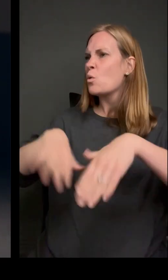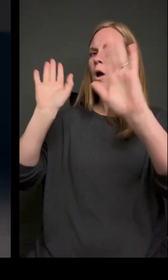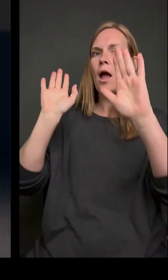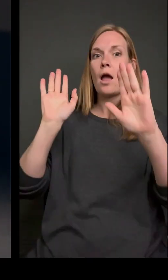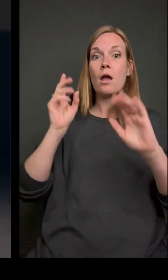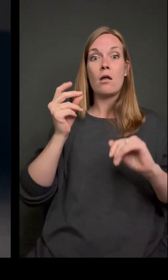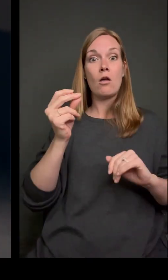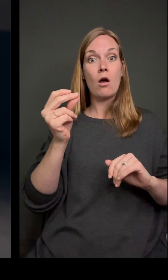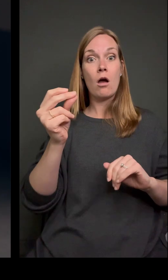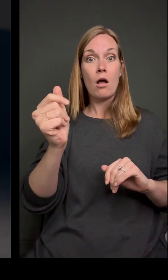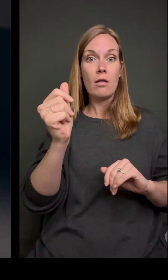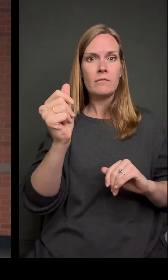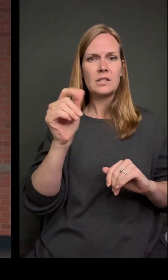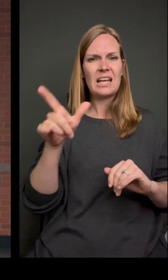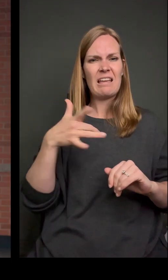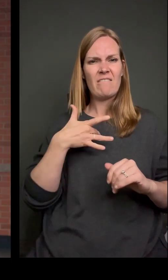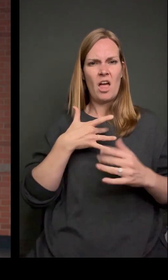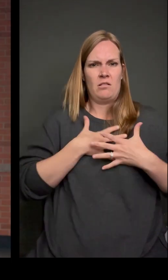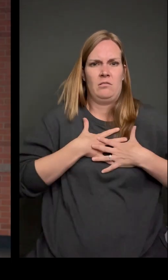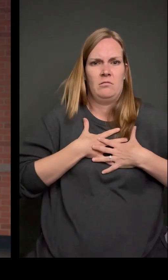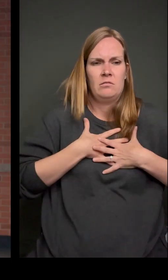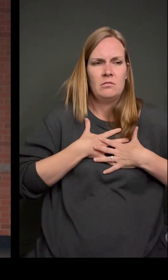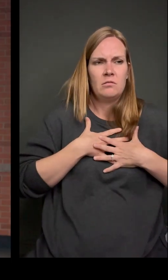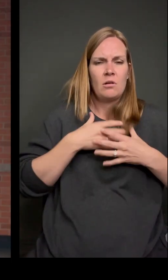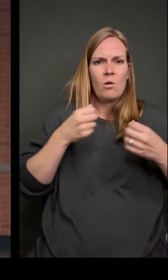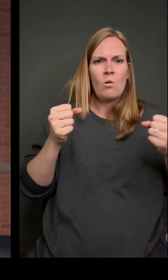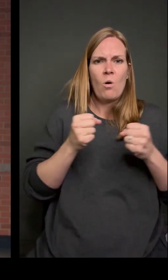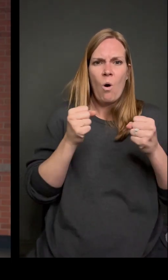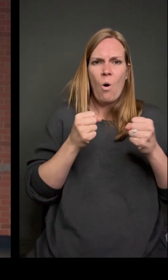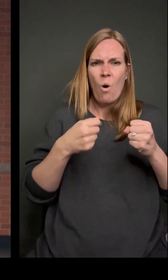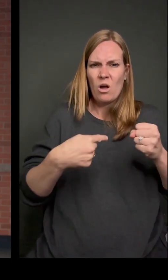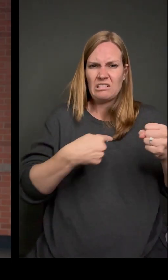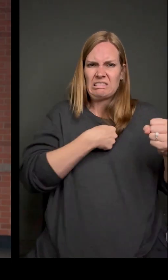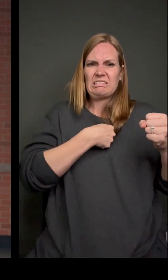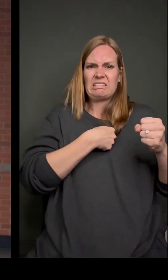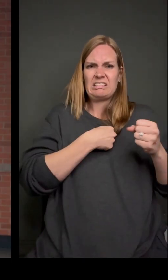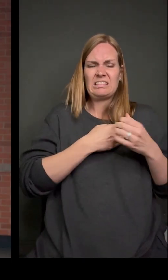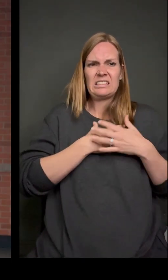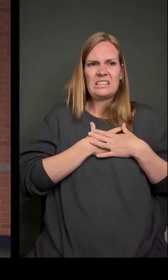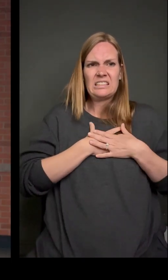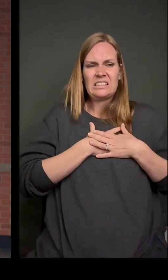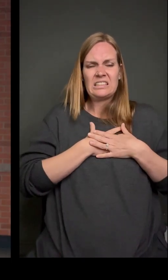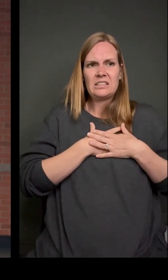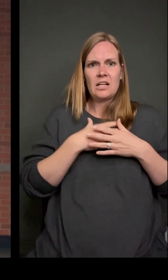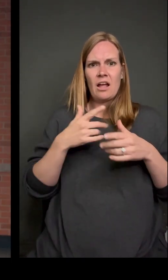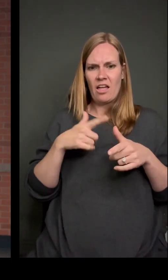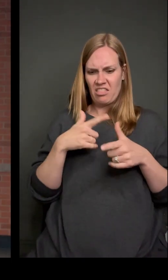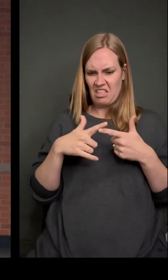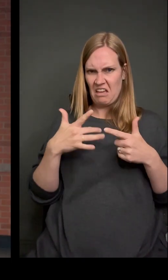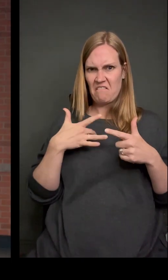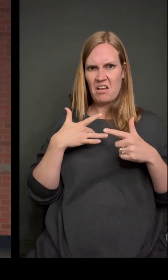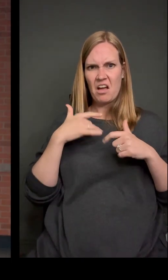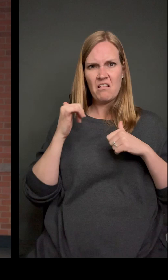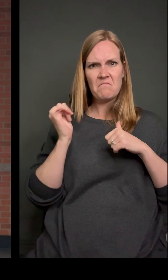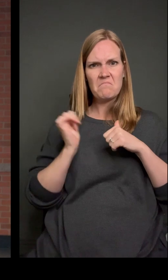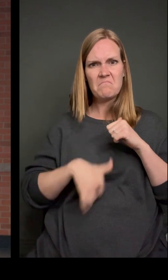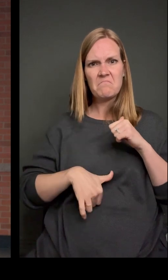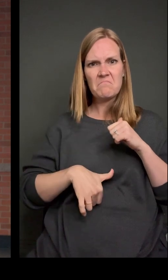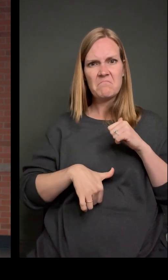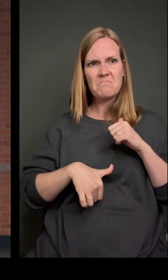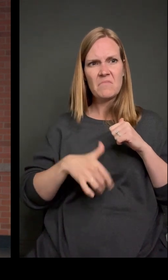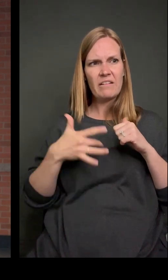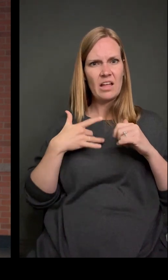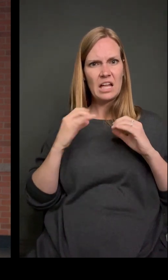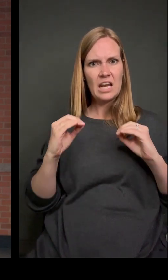at that very moment, at that instant, he felt a sharp, cold pain in his chest. And then he felt nothing at all, not even love of his money, because